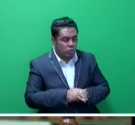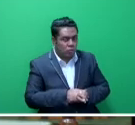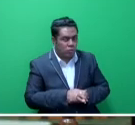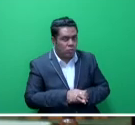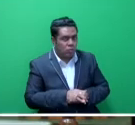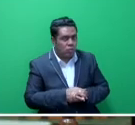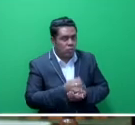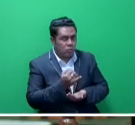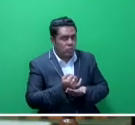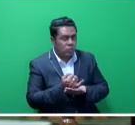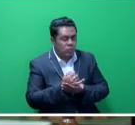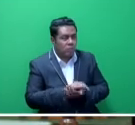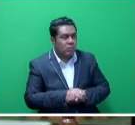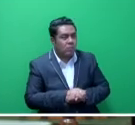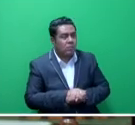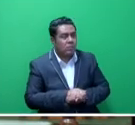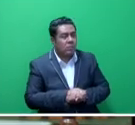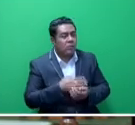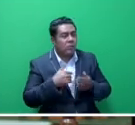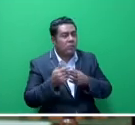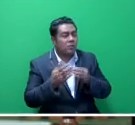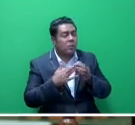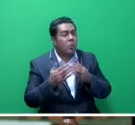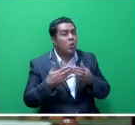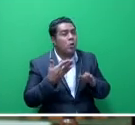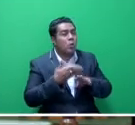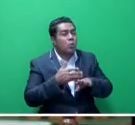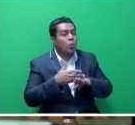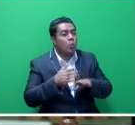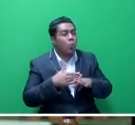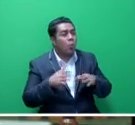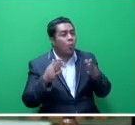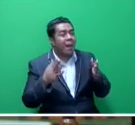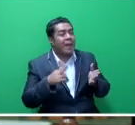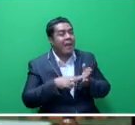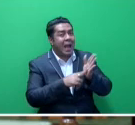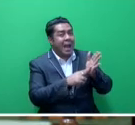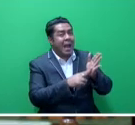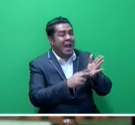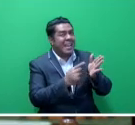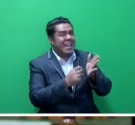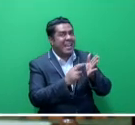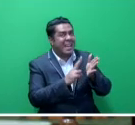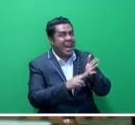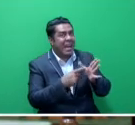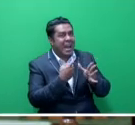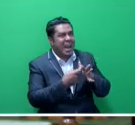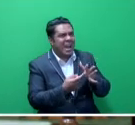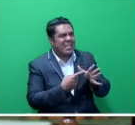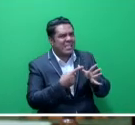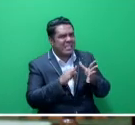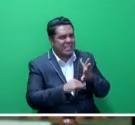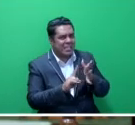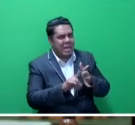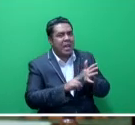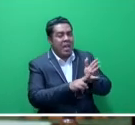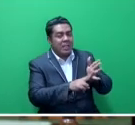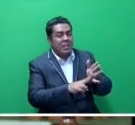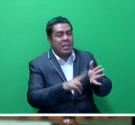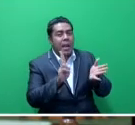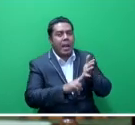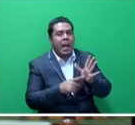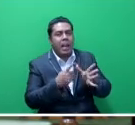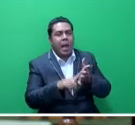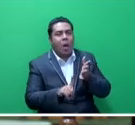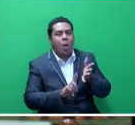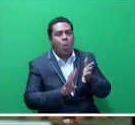the construction of new police stations currently underway in Nakasi, Nandi, Lotoka and Nalawa. $25 million is allocated for the